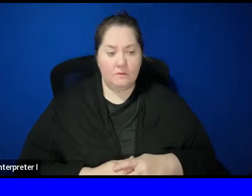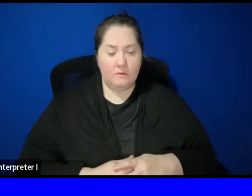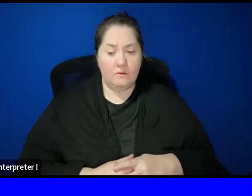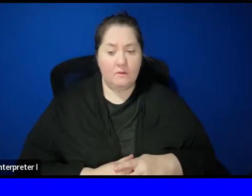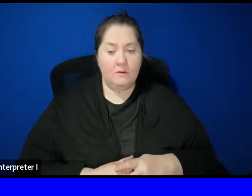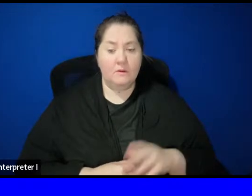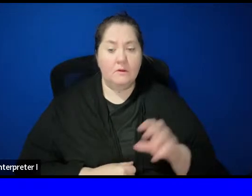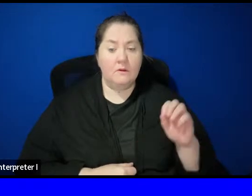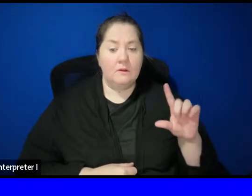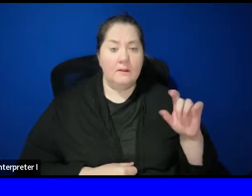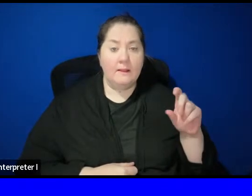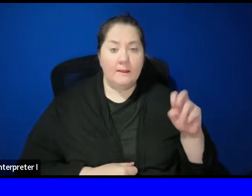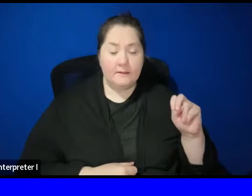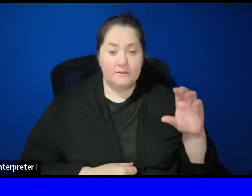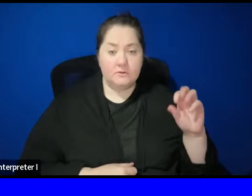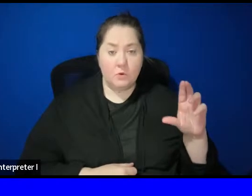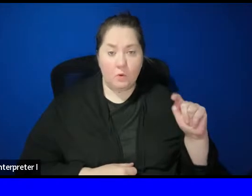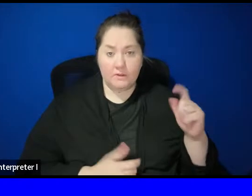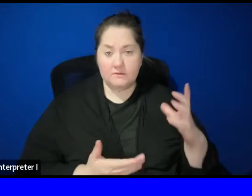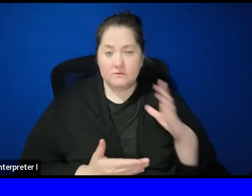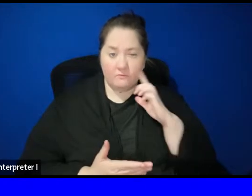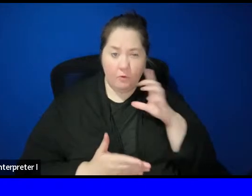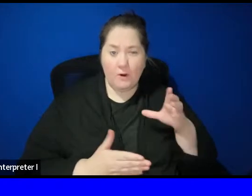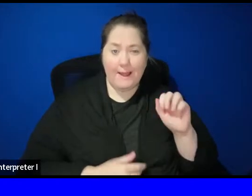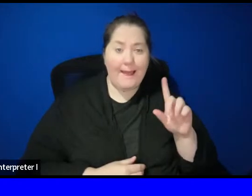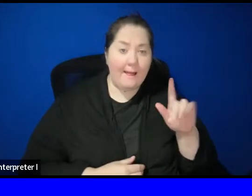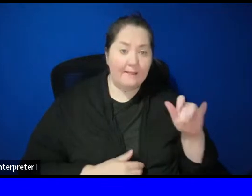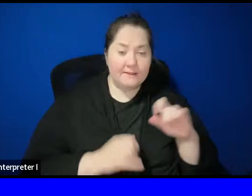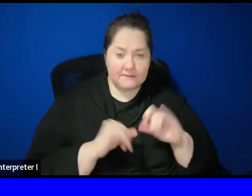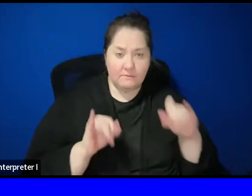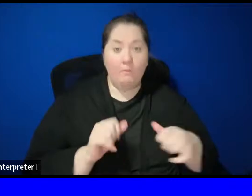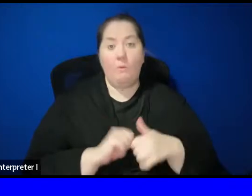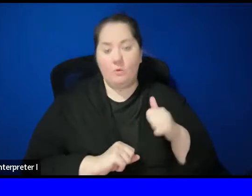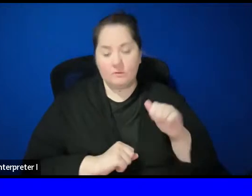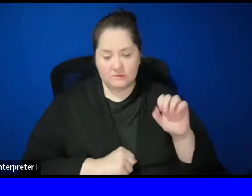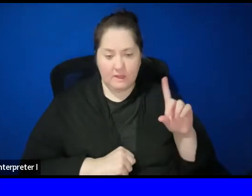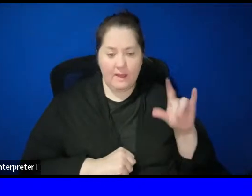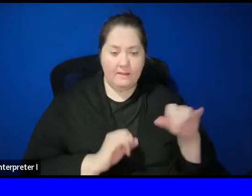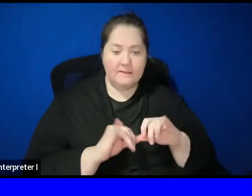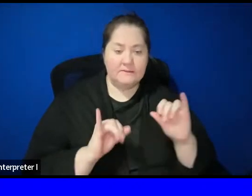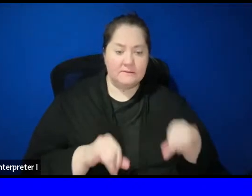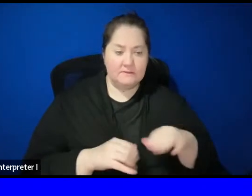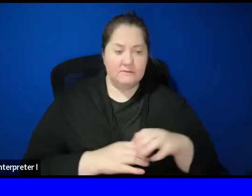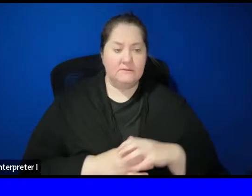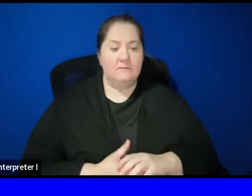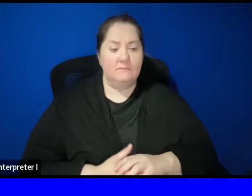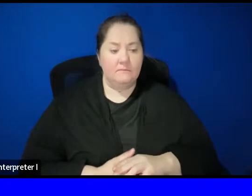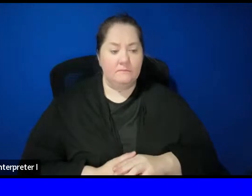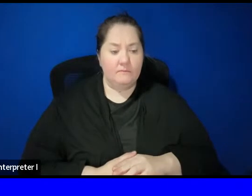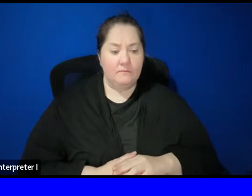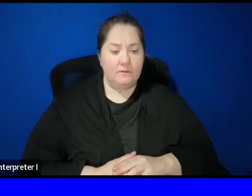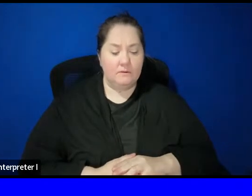Sladen's Court is the proposed name for an alley system, most of the alley system,